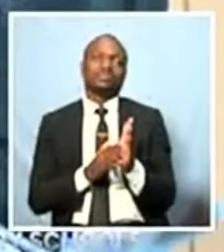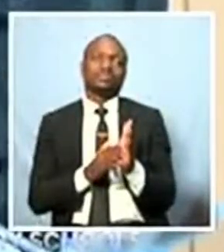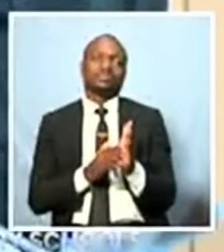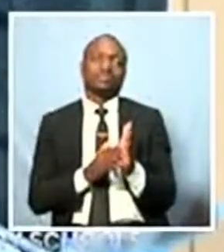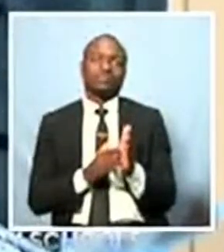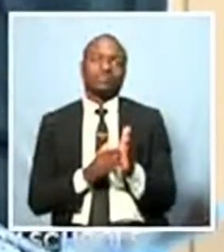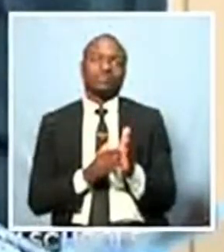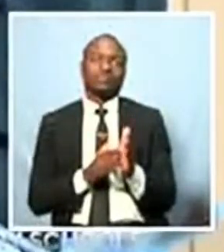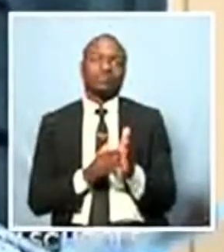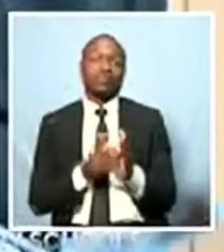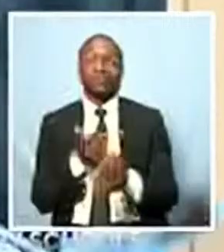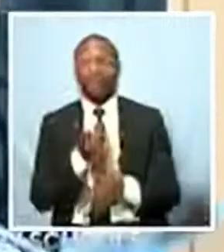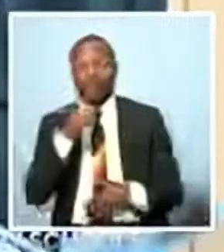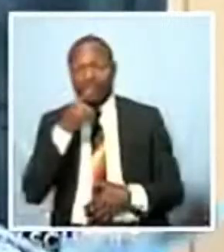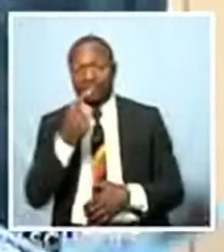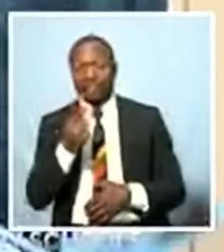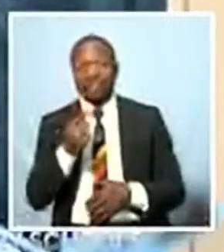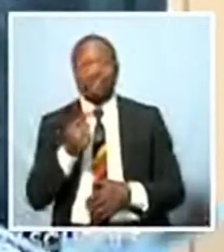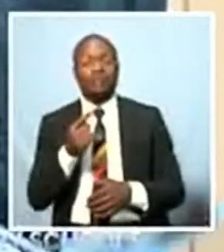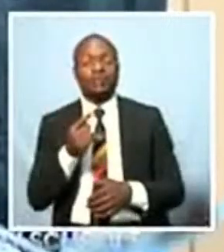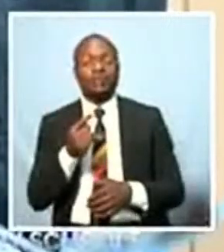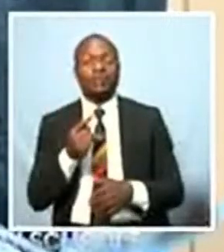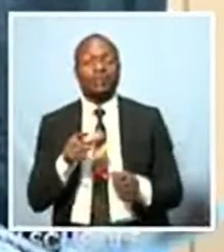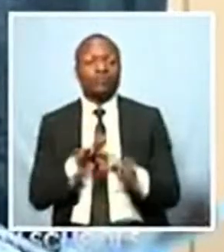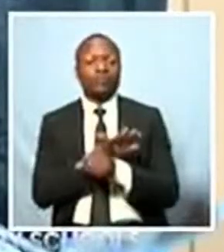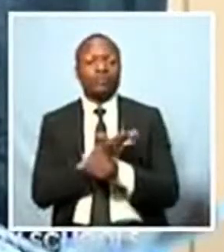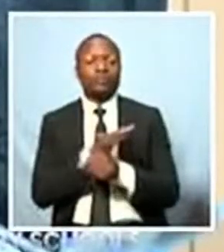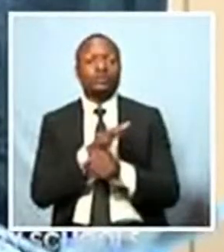So one would rather say the whole school is on catch up.